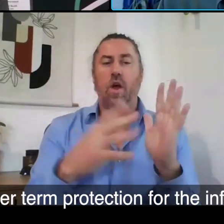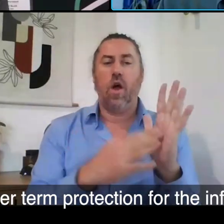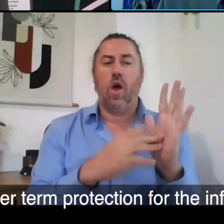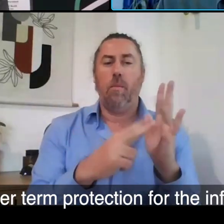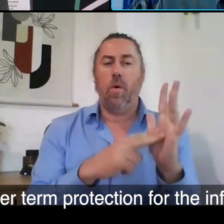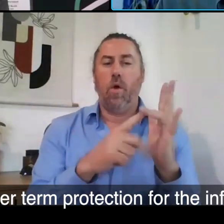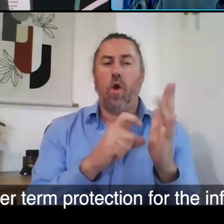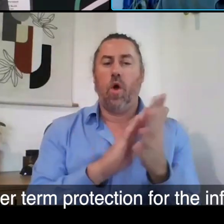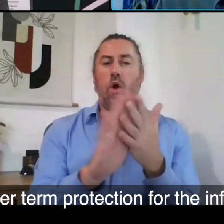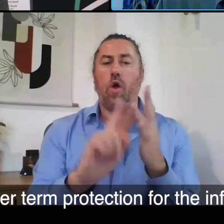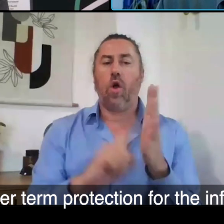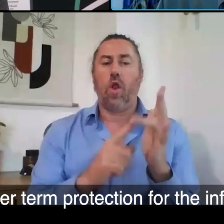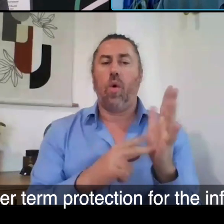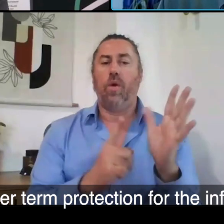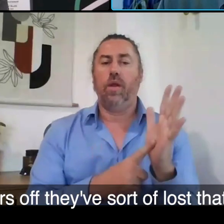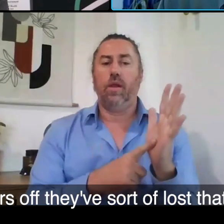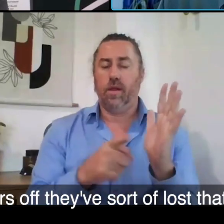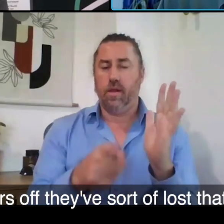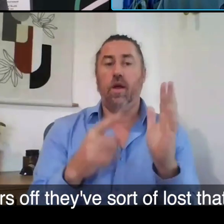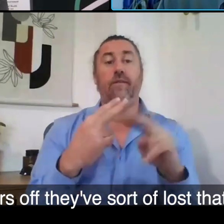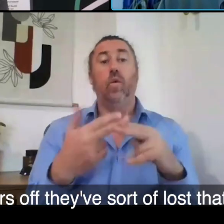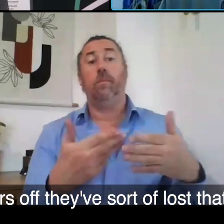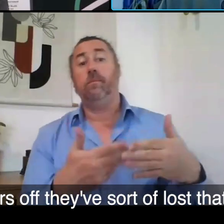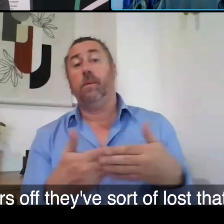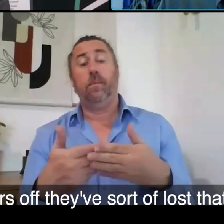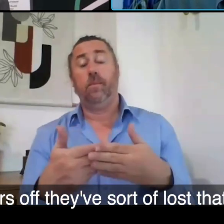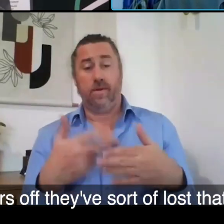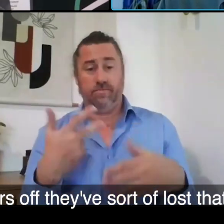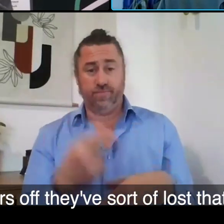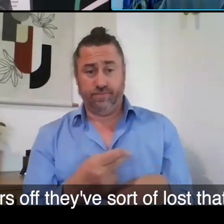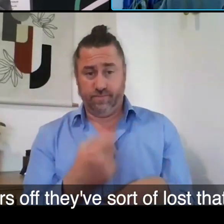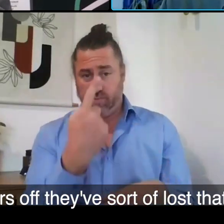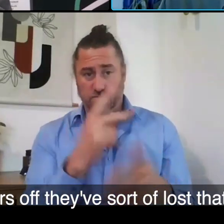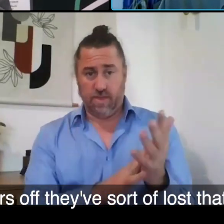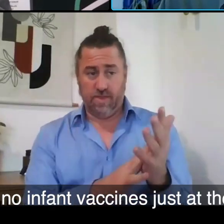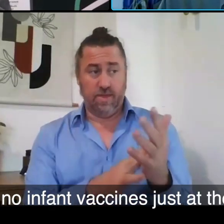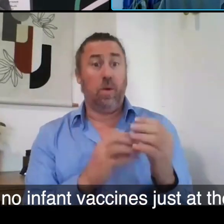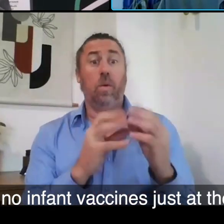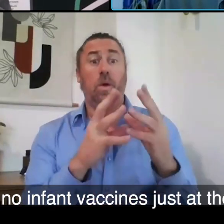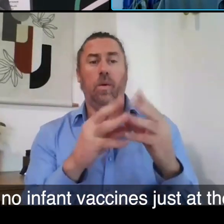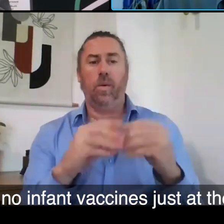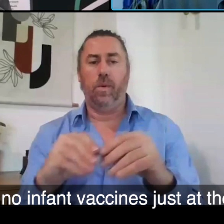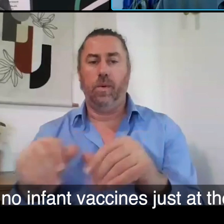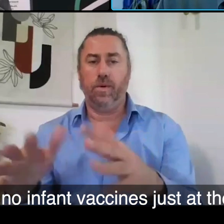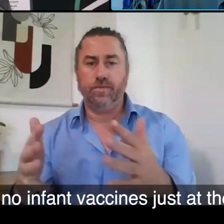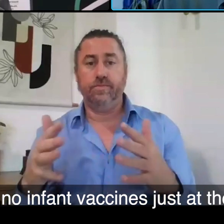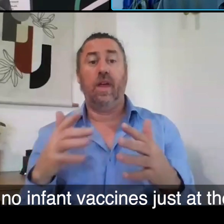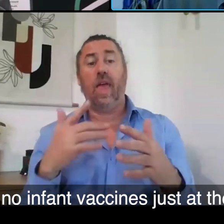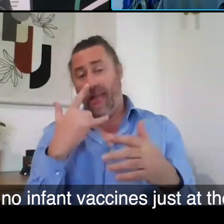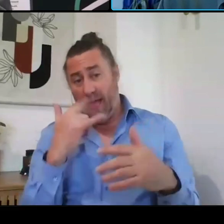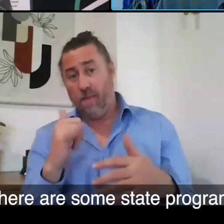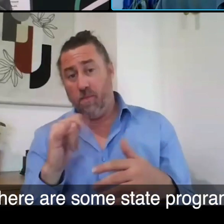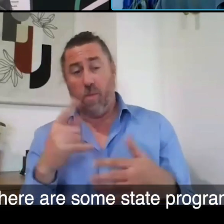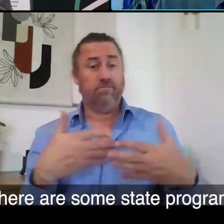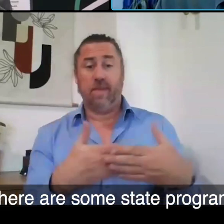provide longer term protection for the infant. Once it wears off, they've sort of lost that protection. There are no infant vaccines just